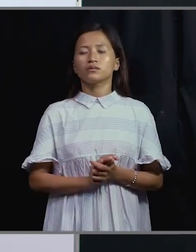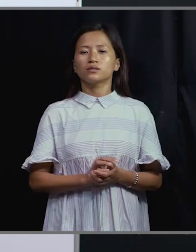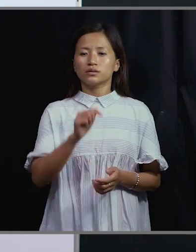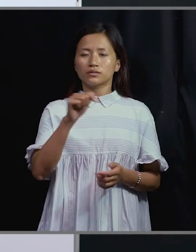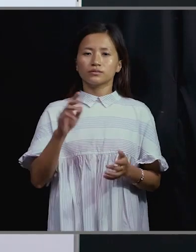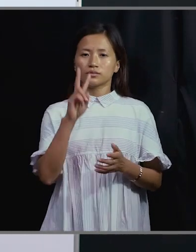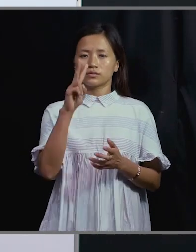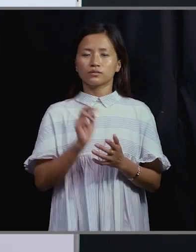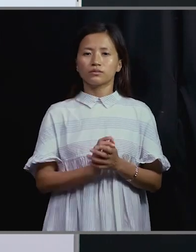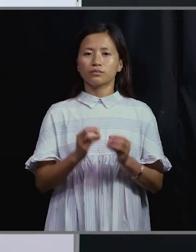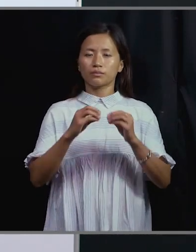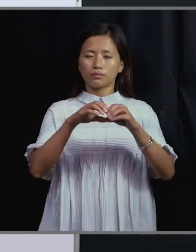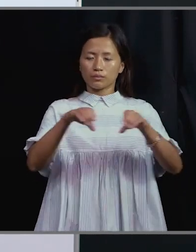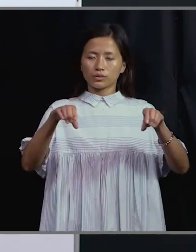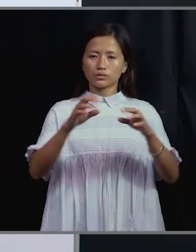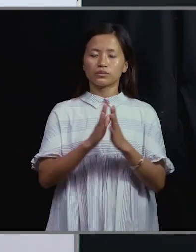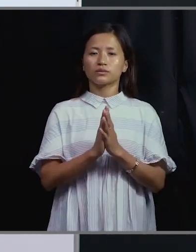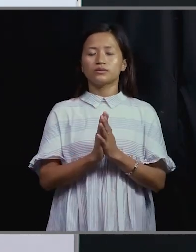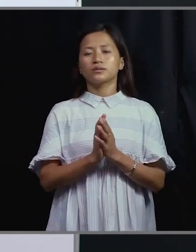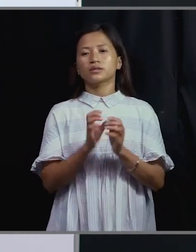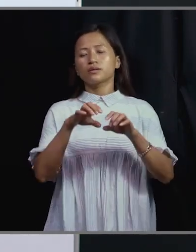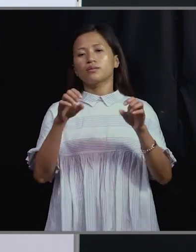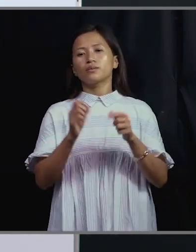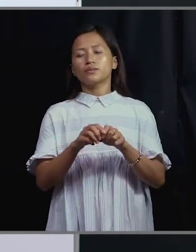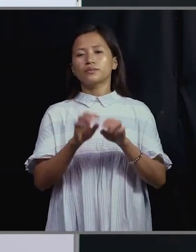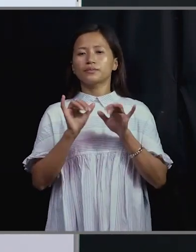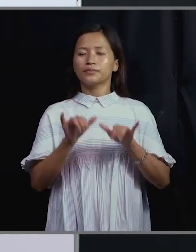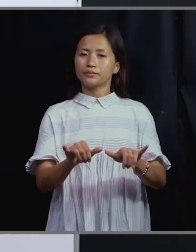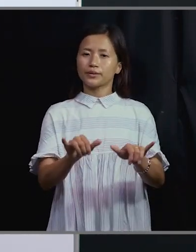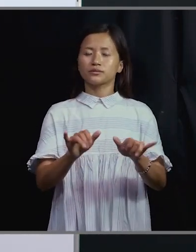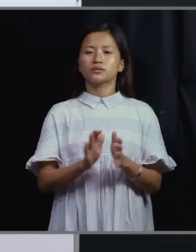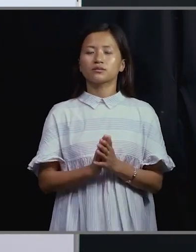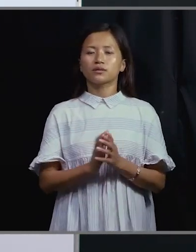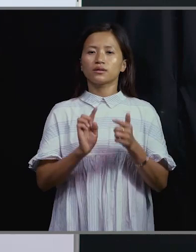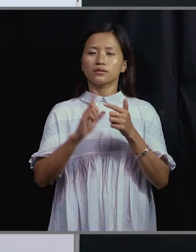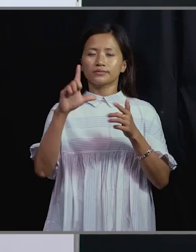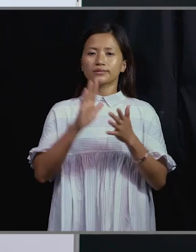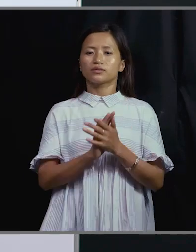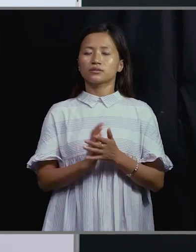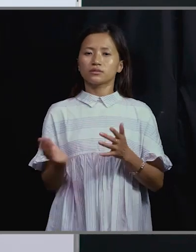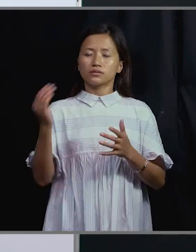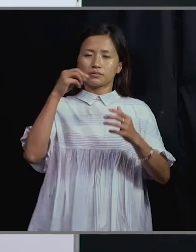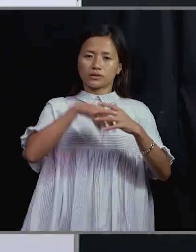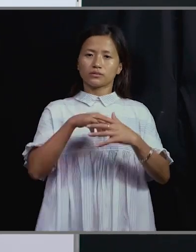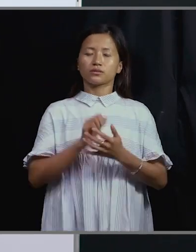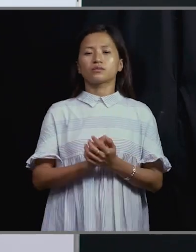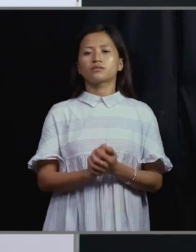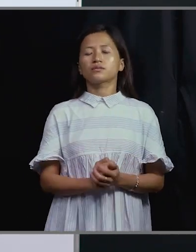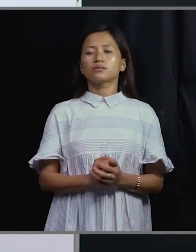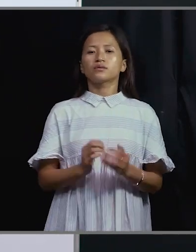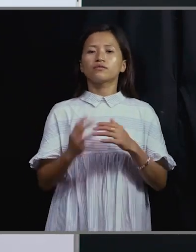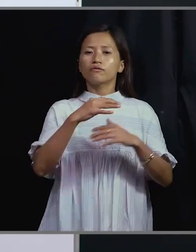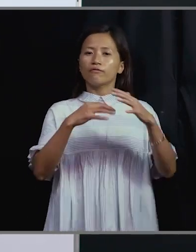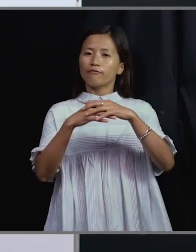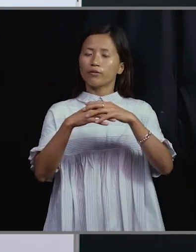These 2 bonds will remain. Now, these electrons again can come in and form a